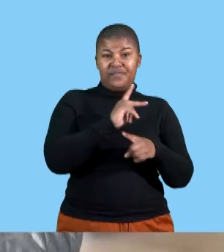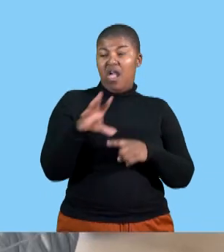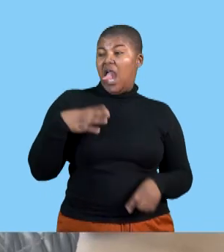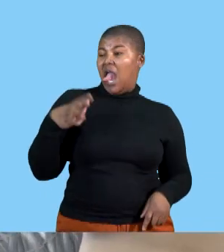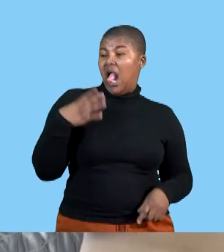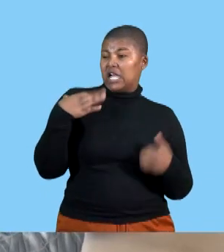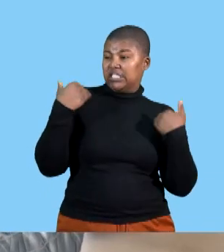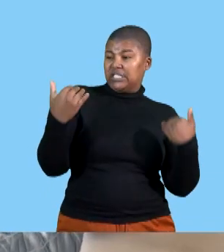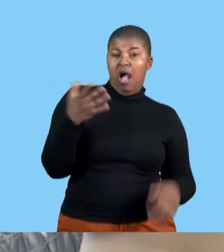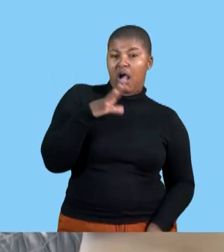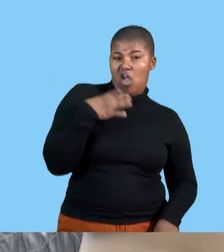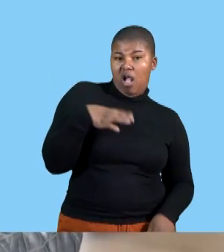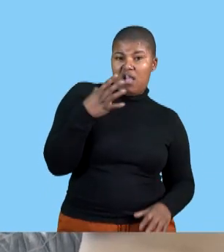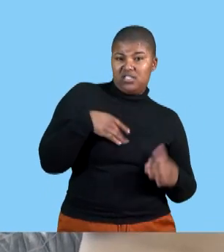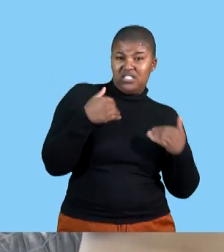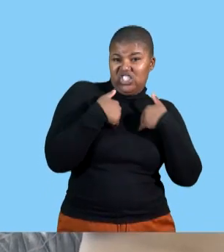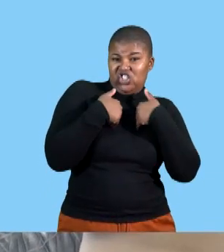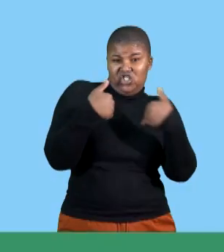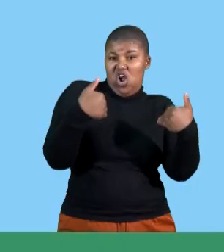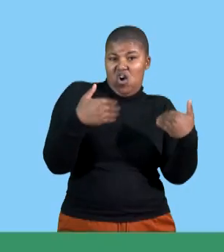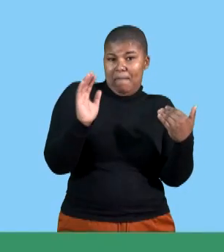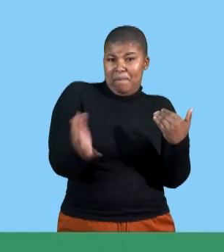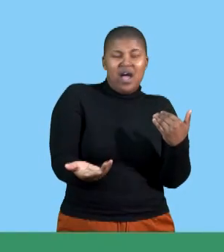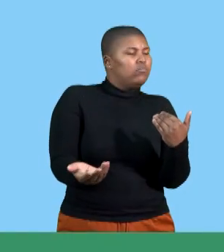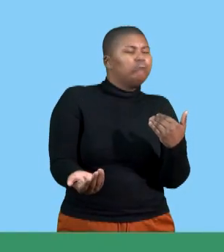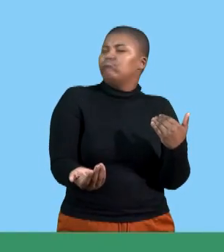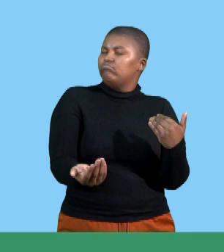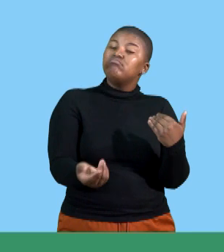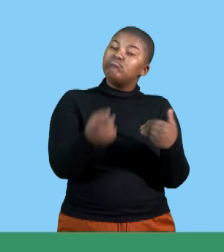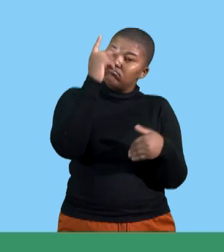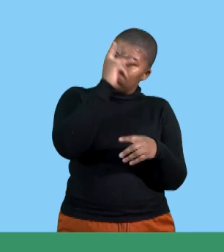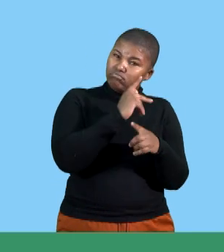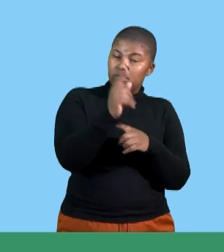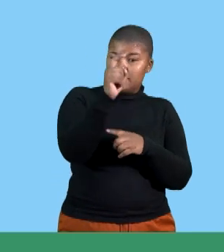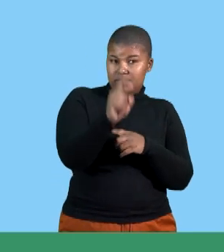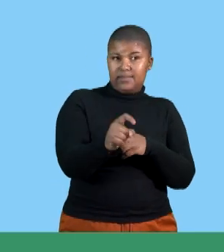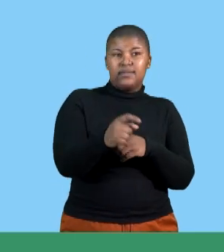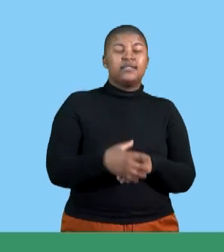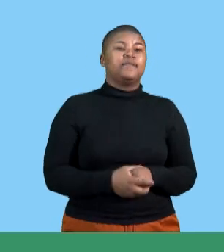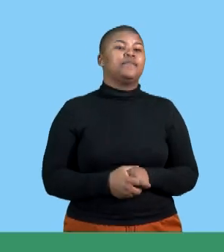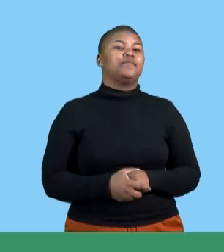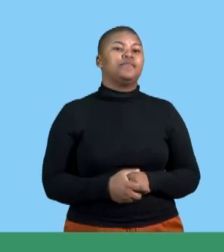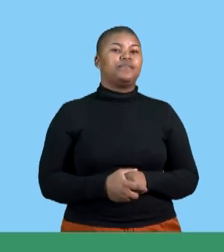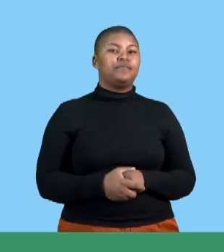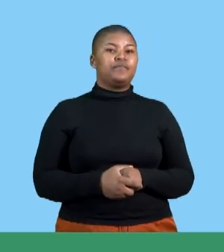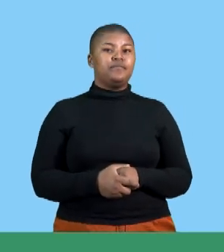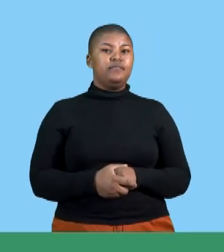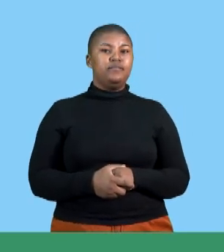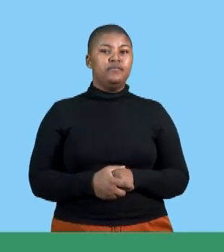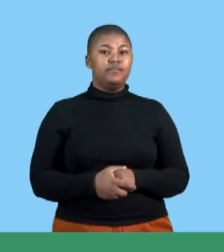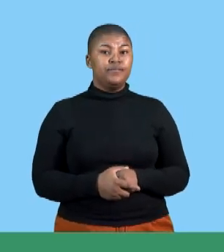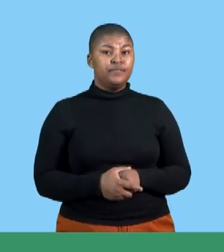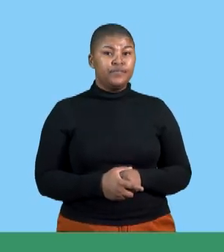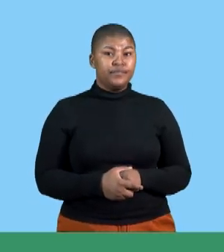for you to start this company from scratch. Another disadvantage is that it does not generate enough capital